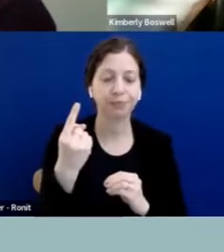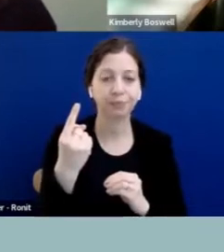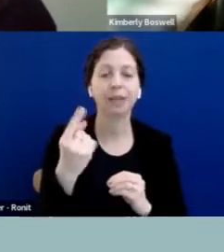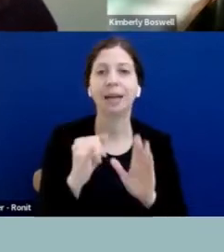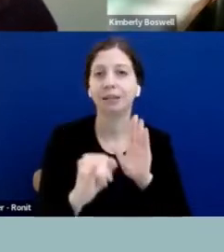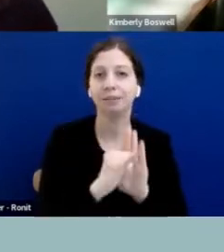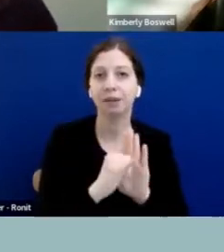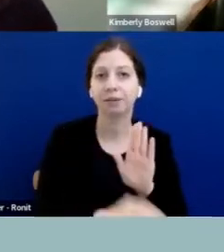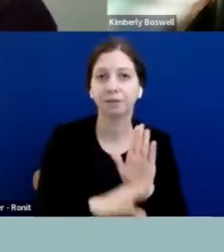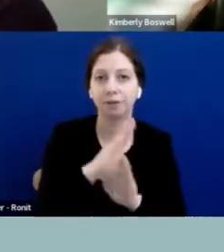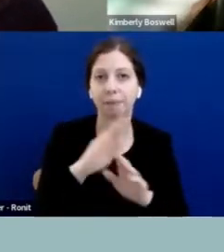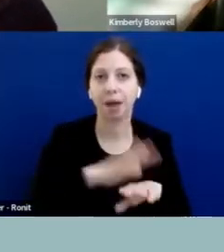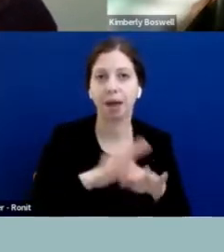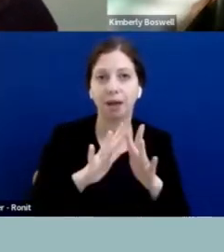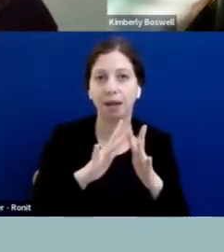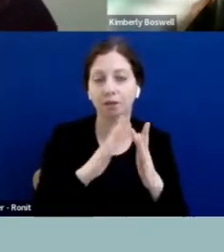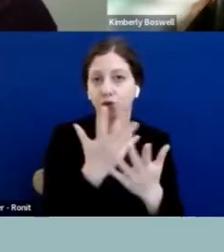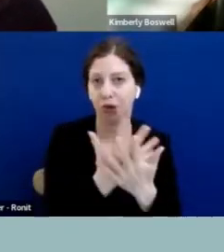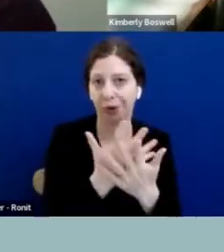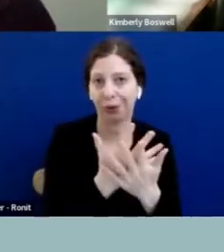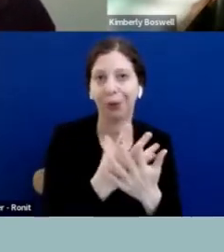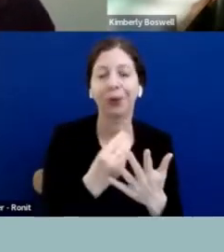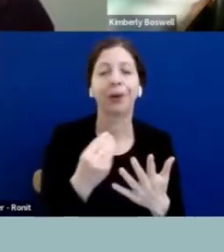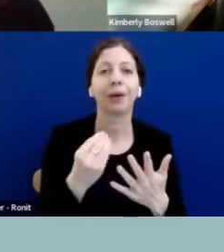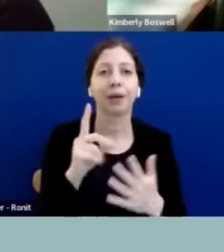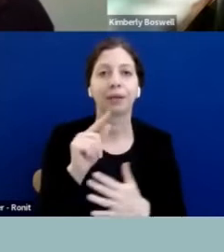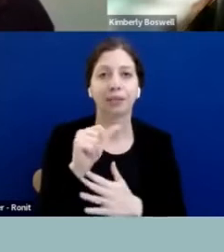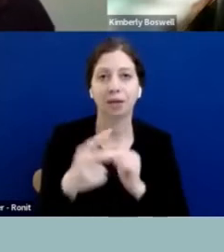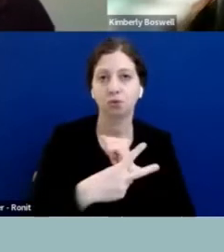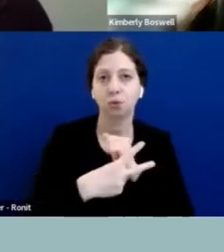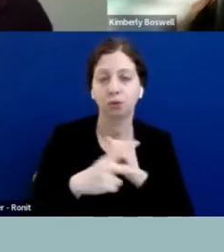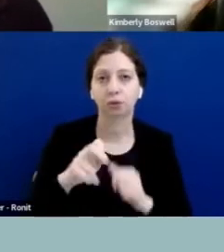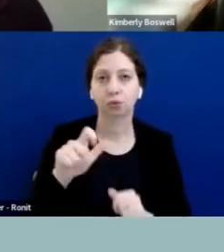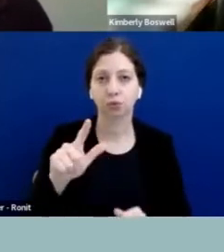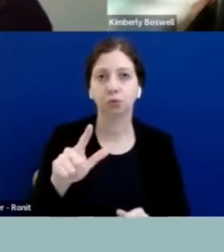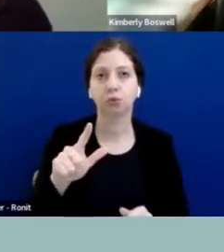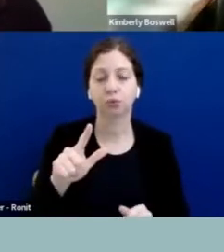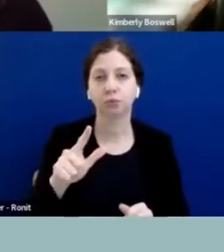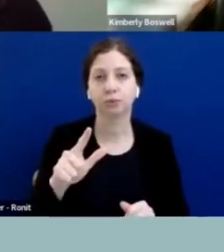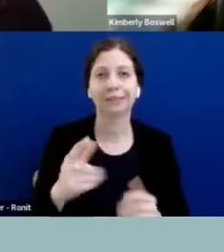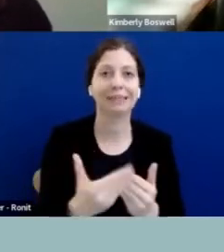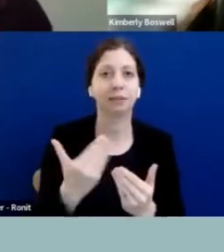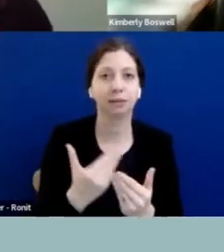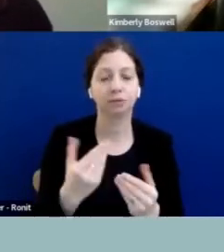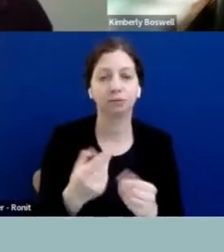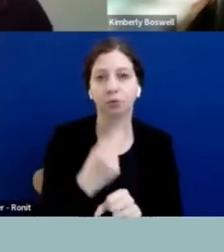or developing an online screener and a data storage tool where it's ease of use for all